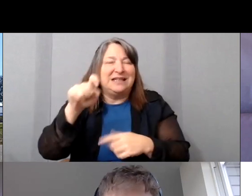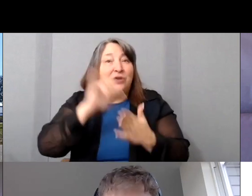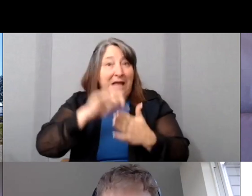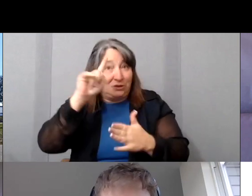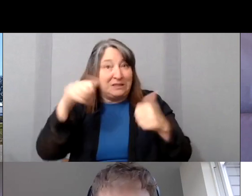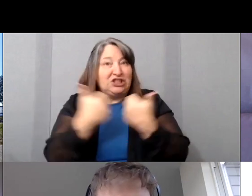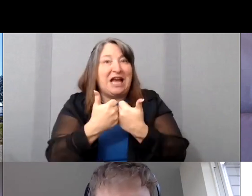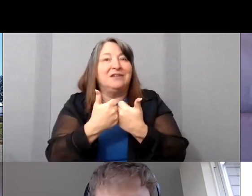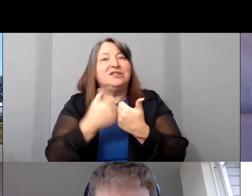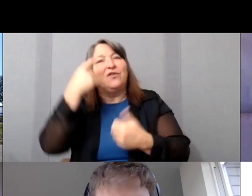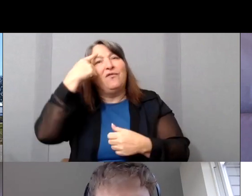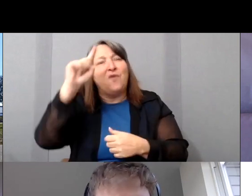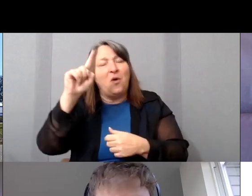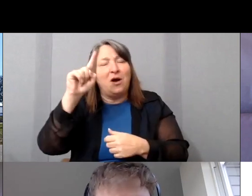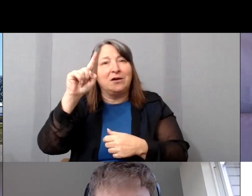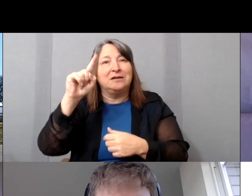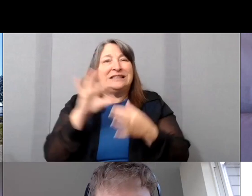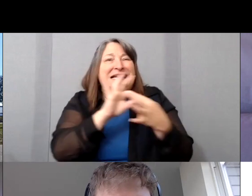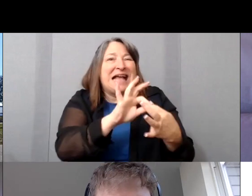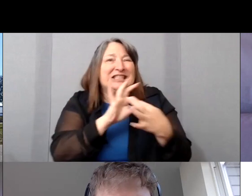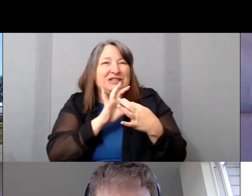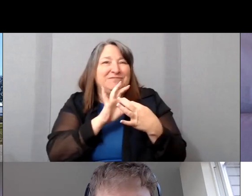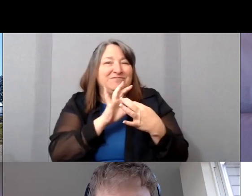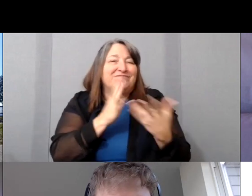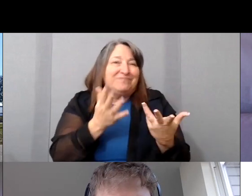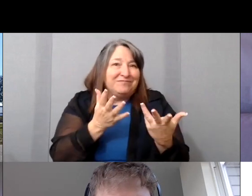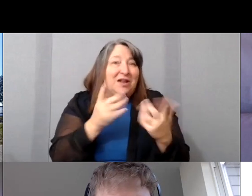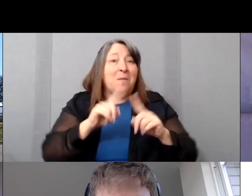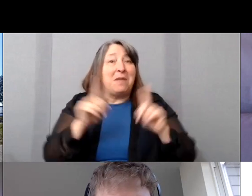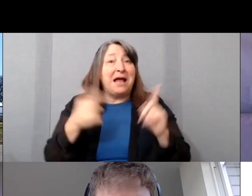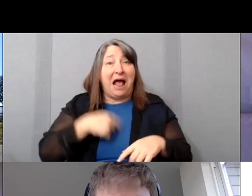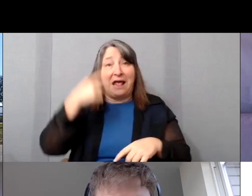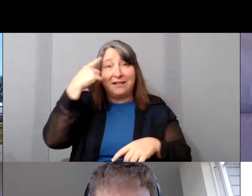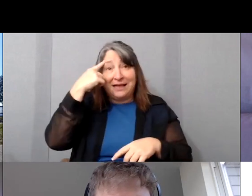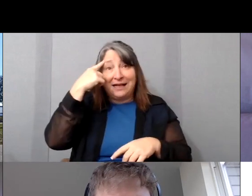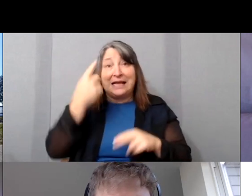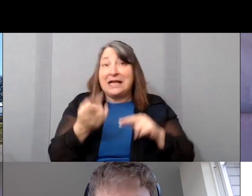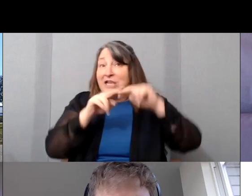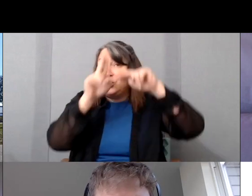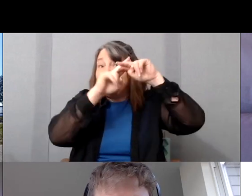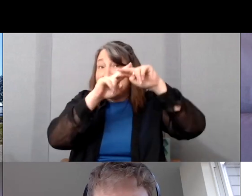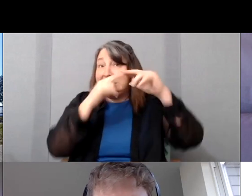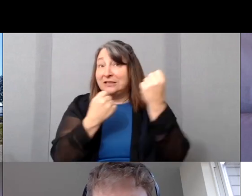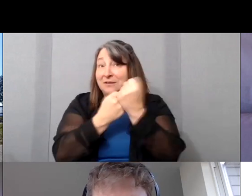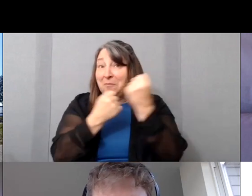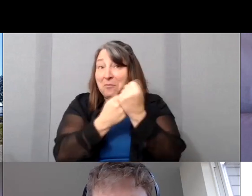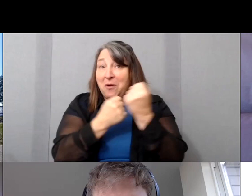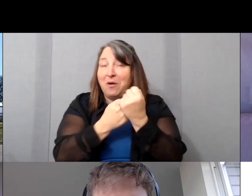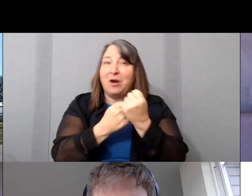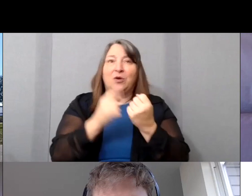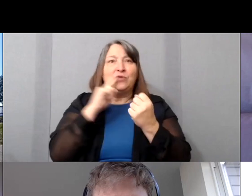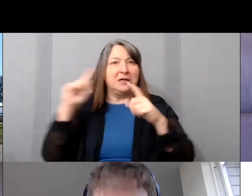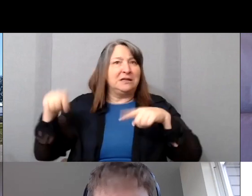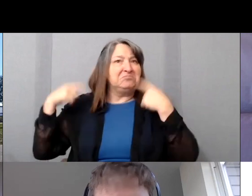in terms of connection, but I think increasing the support really has helped